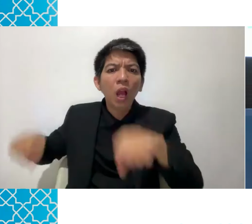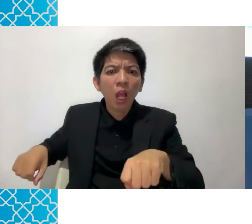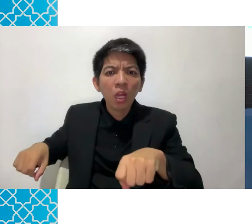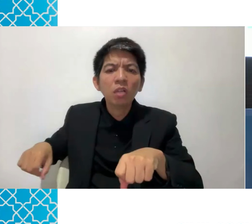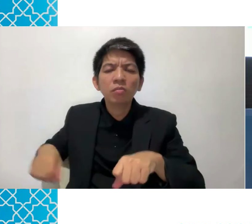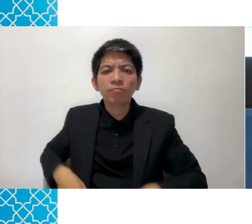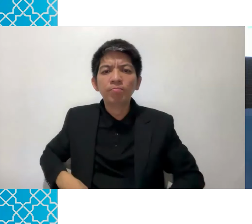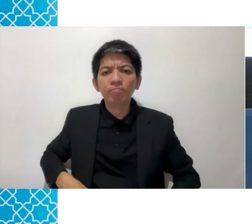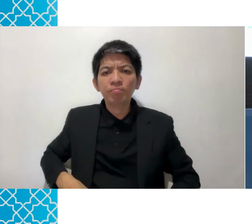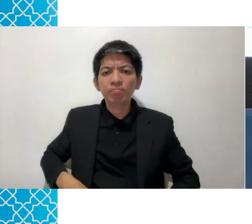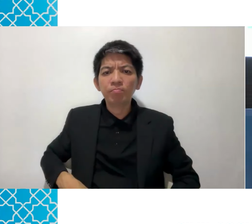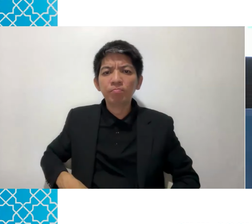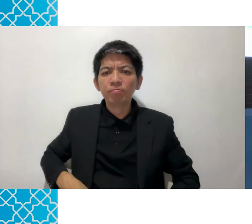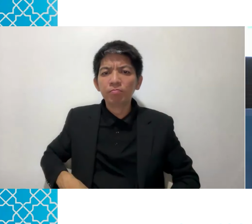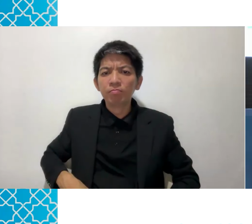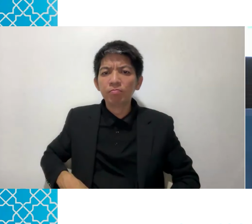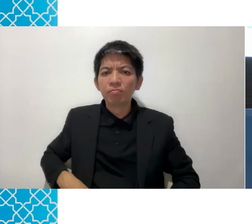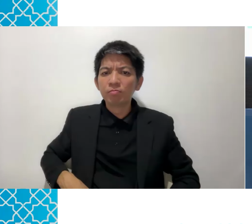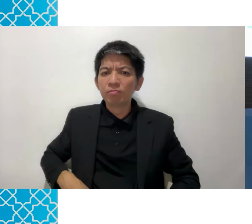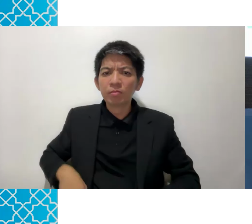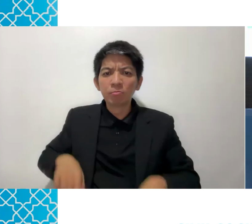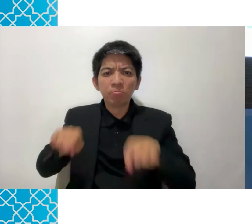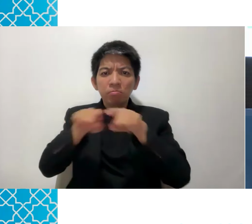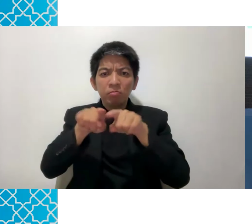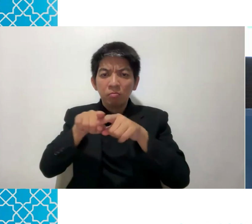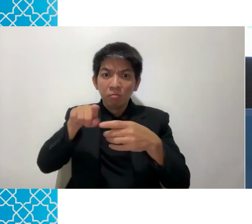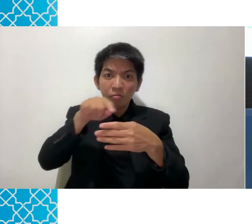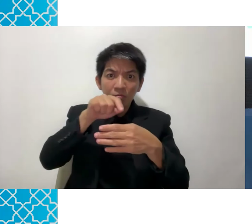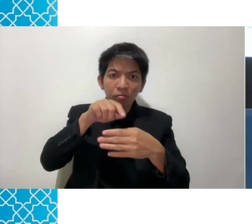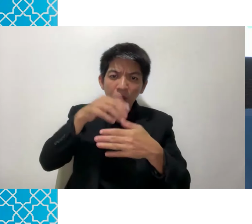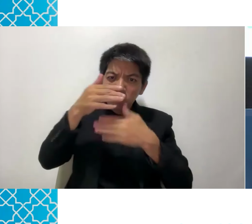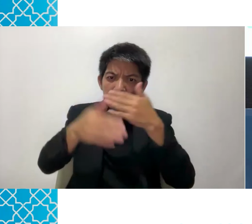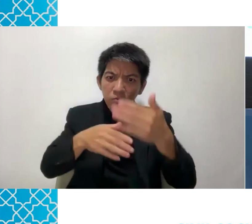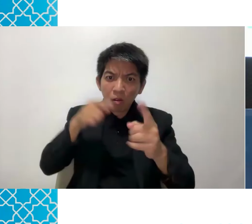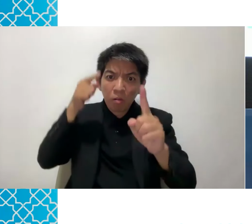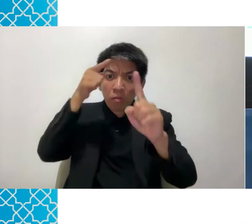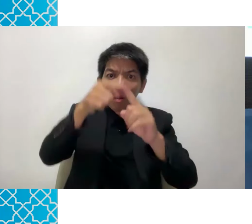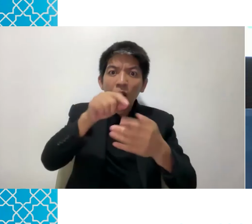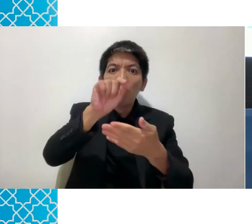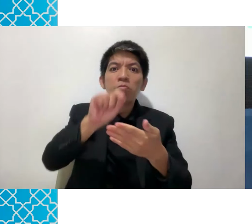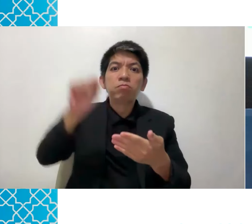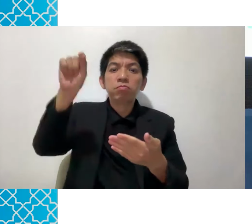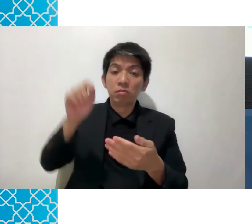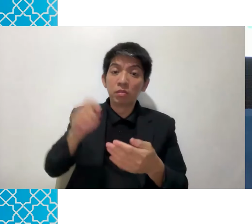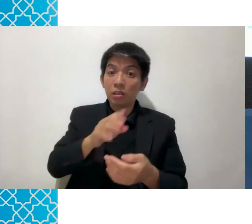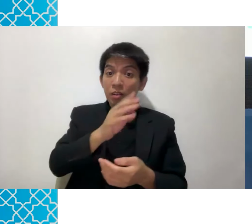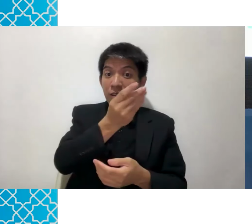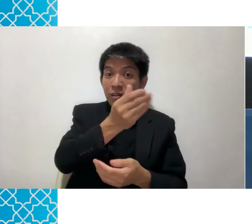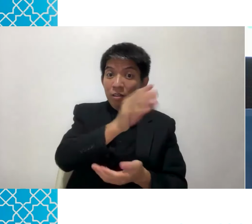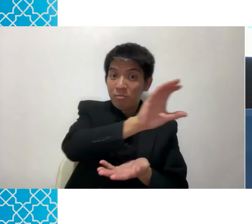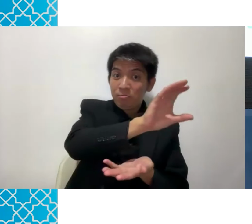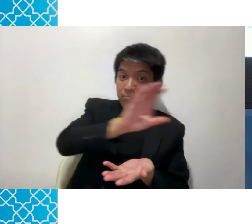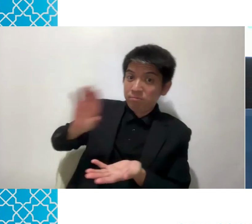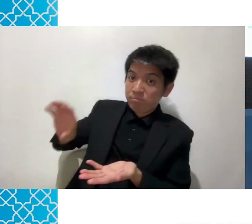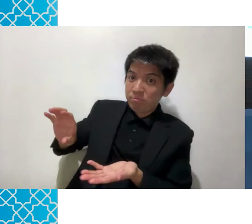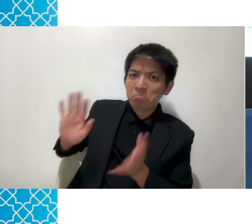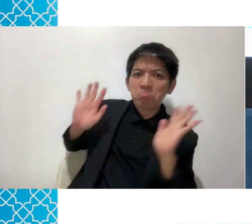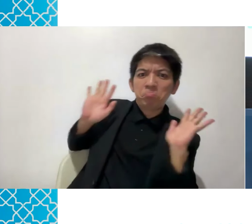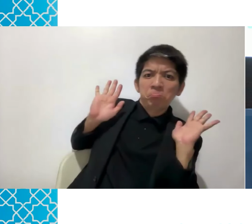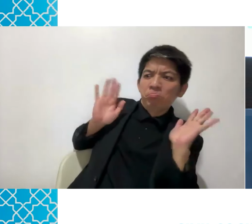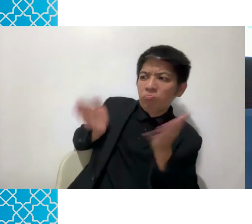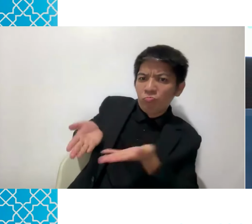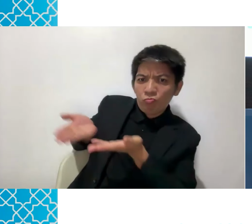results, but they are very different. They require more time, they require more energy. You don't disperse very quickly because it's